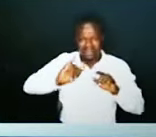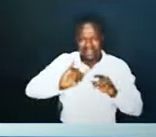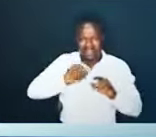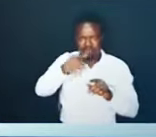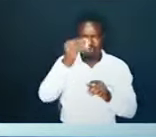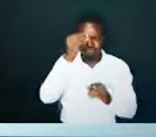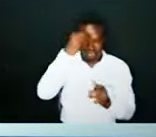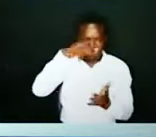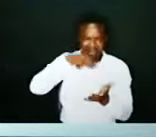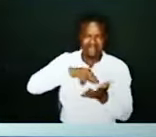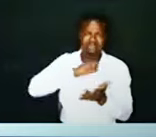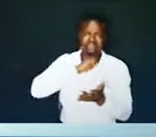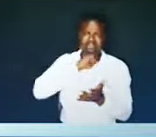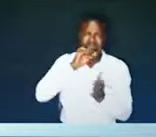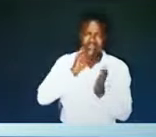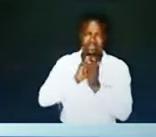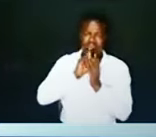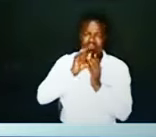have.